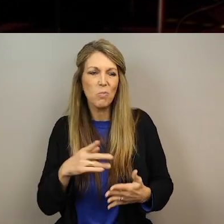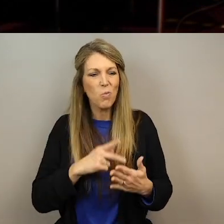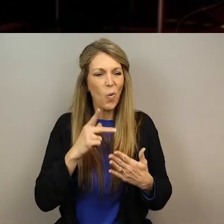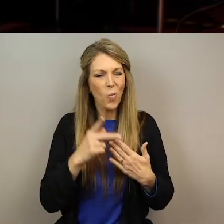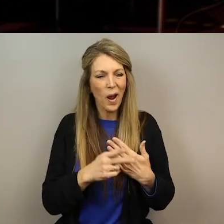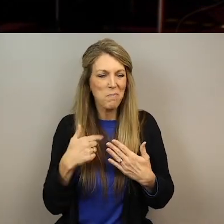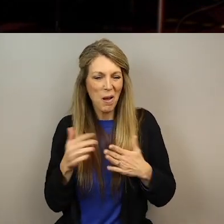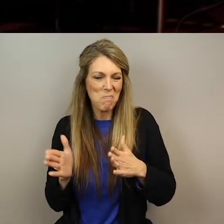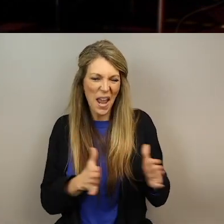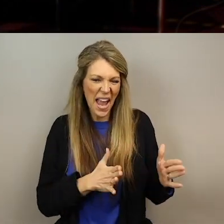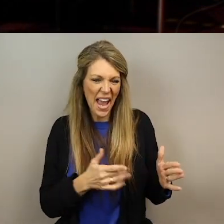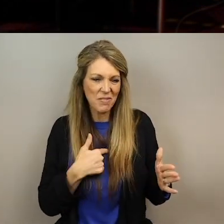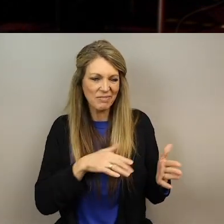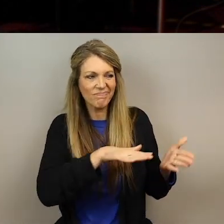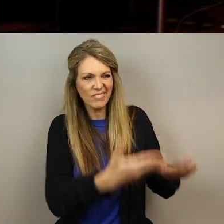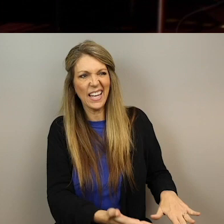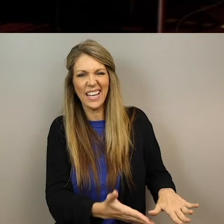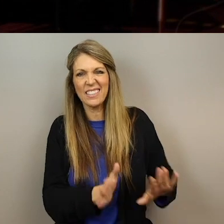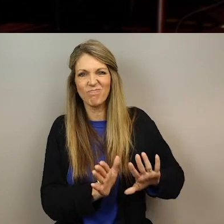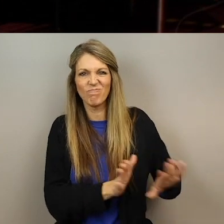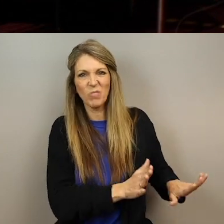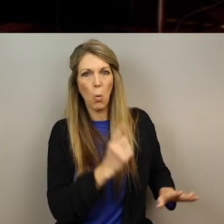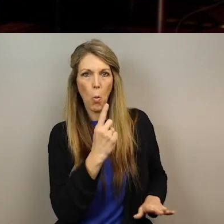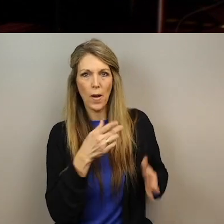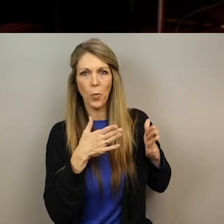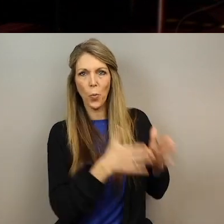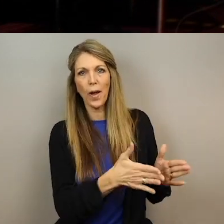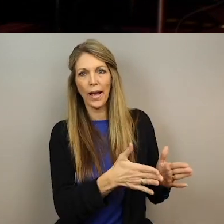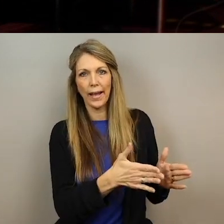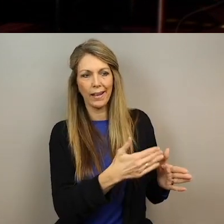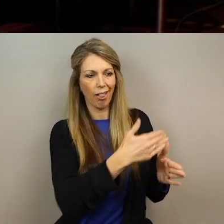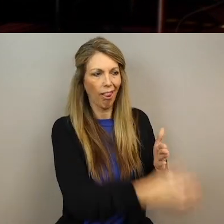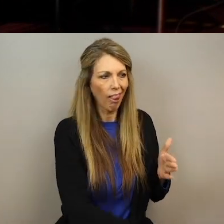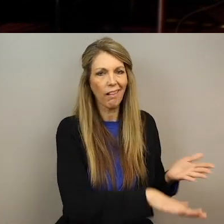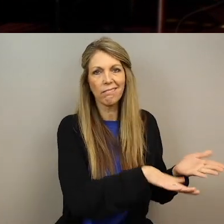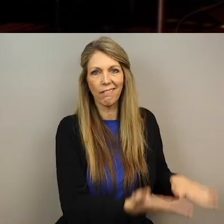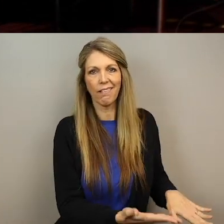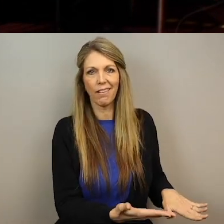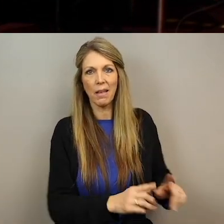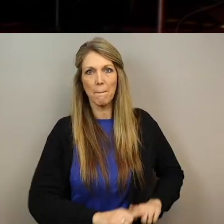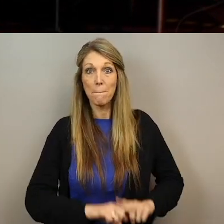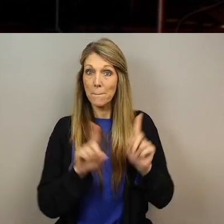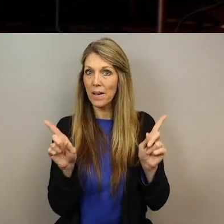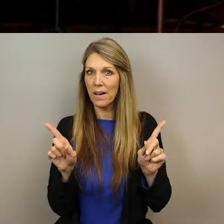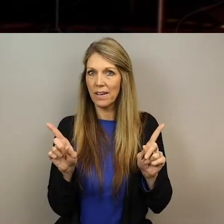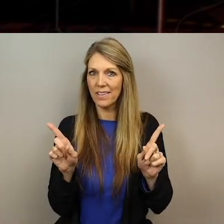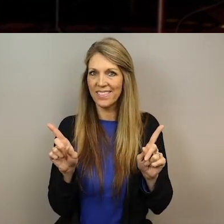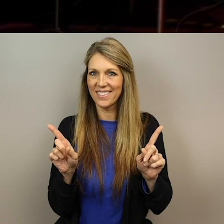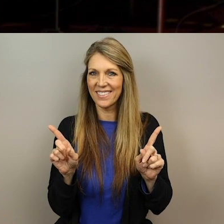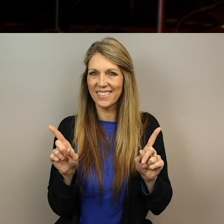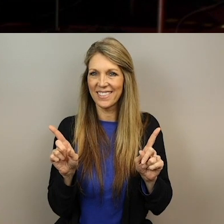program. And what you were dead in that. It was a one-way road to death. And he says, but, listen to